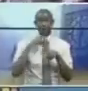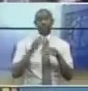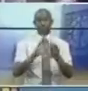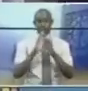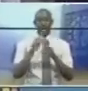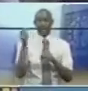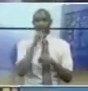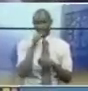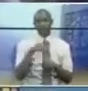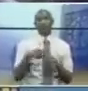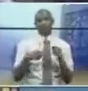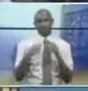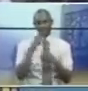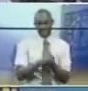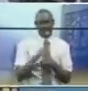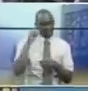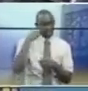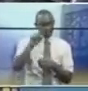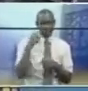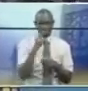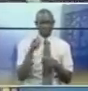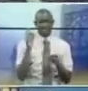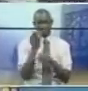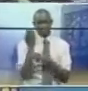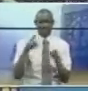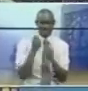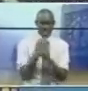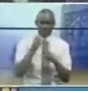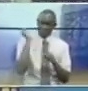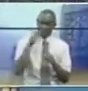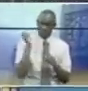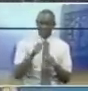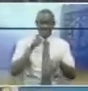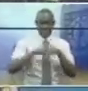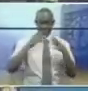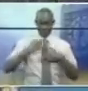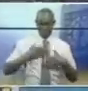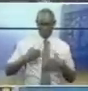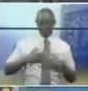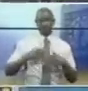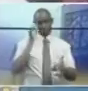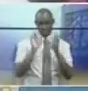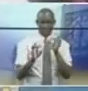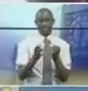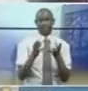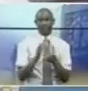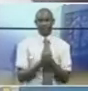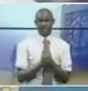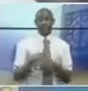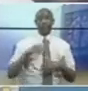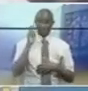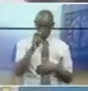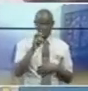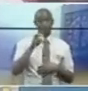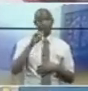It is suspected that a blunt object was used to bludgeon the deceased to death before his body was set on fire. Tumeona tone